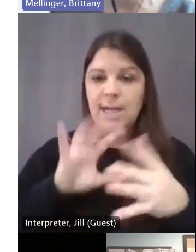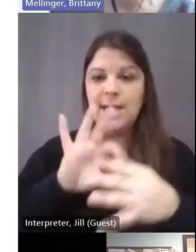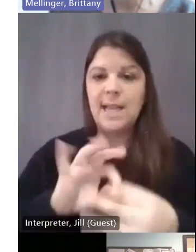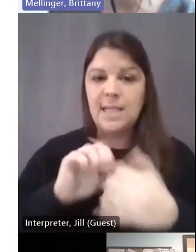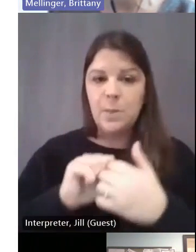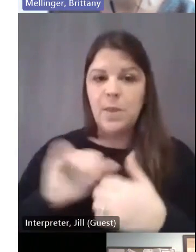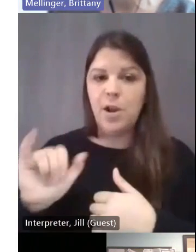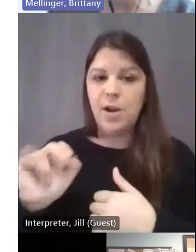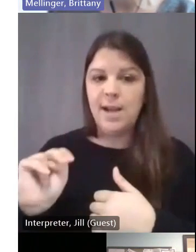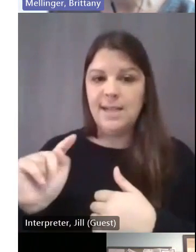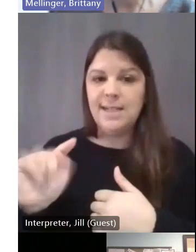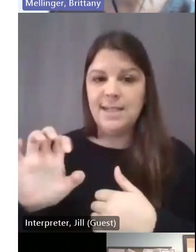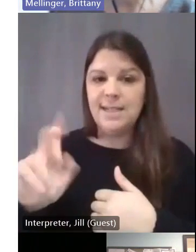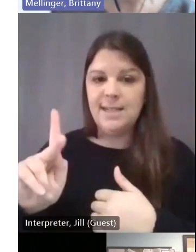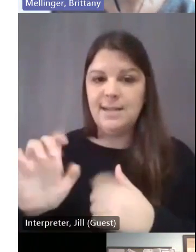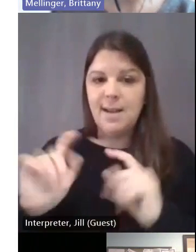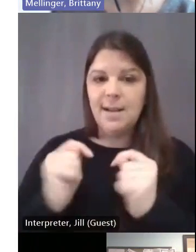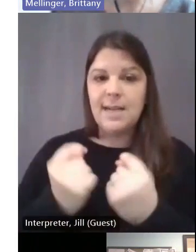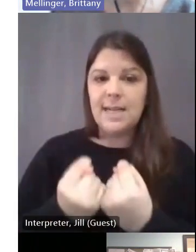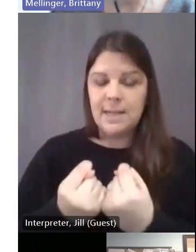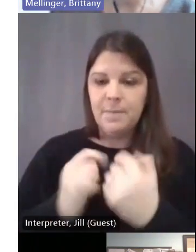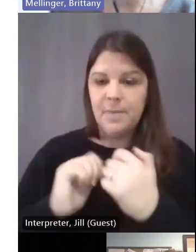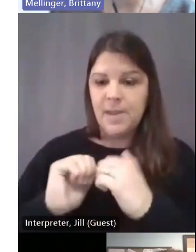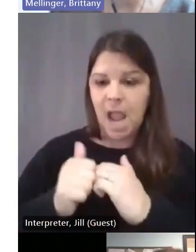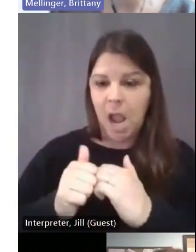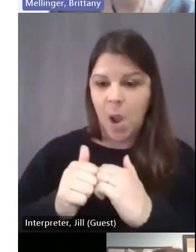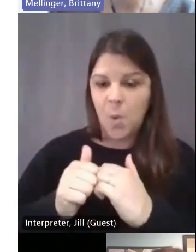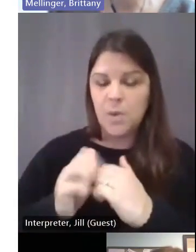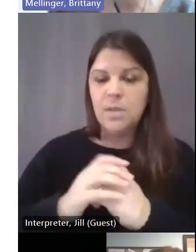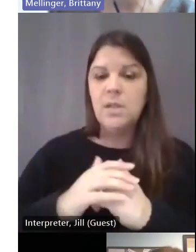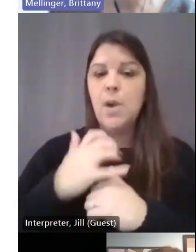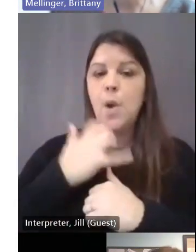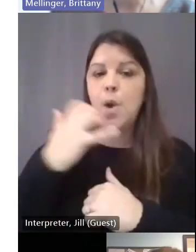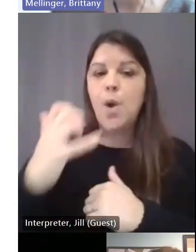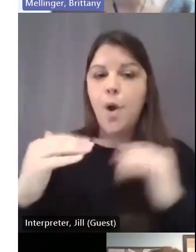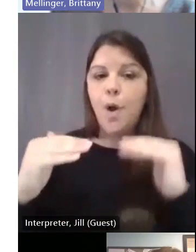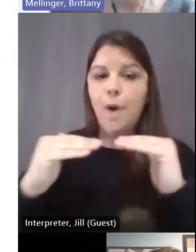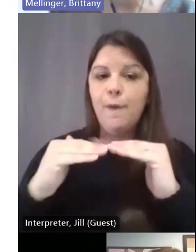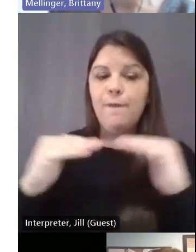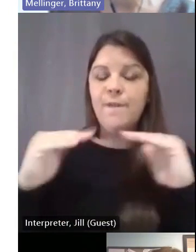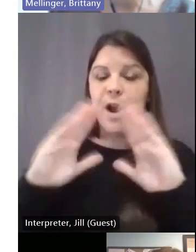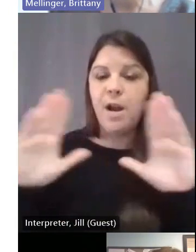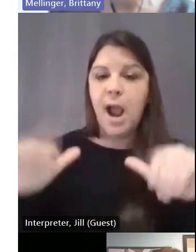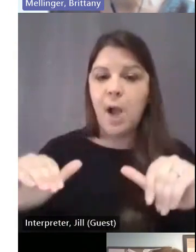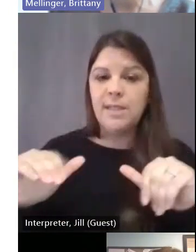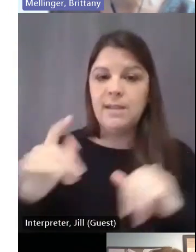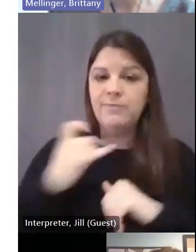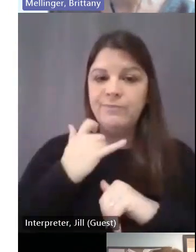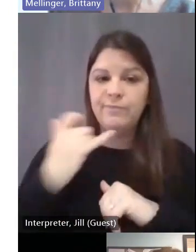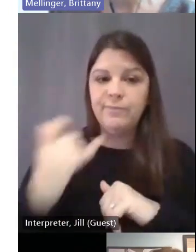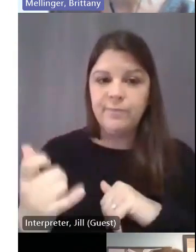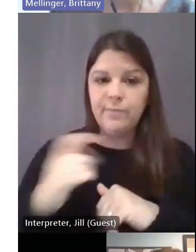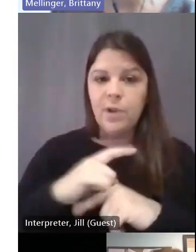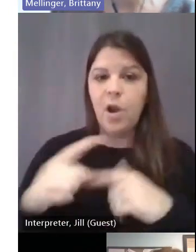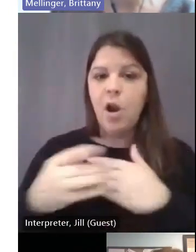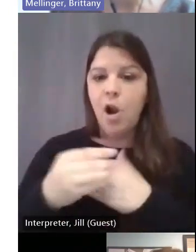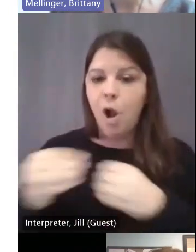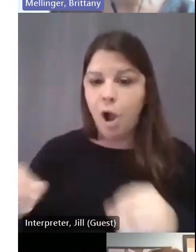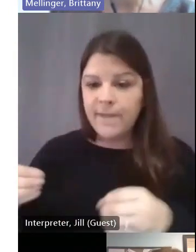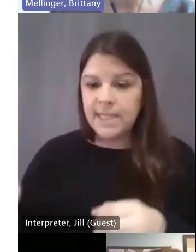intake team. You can do that by calling the Fair Housing Line. You can call any of our regional offices. You can go on